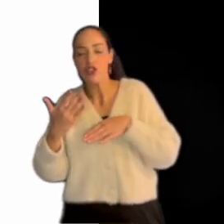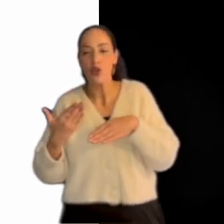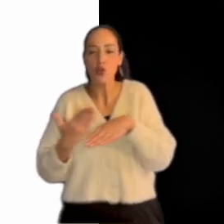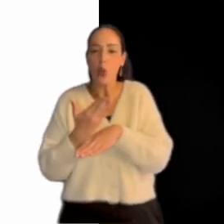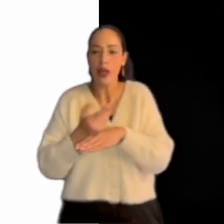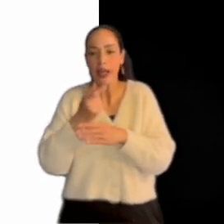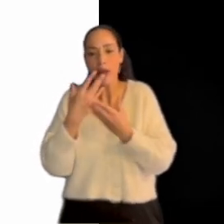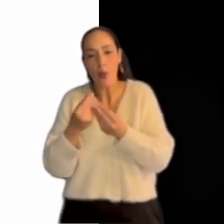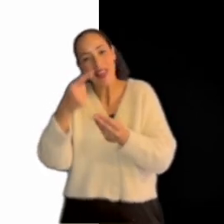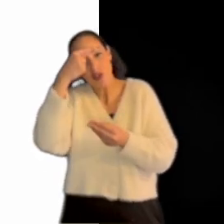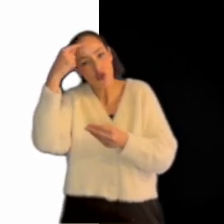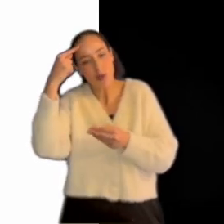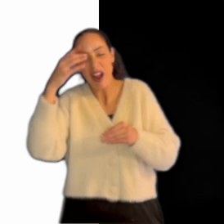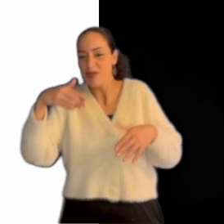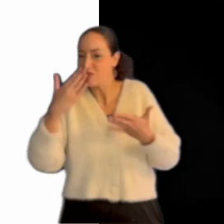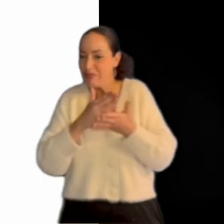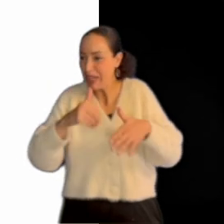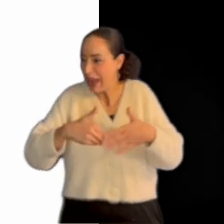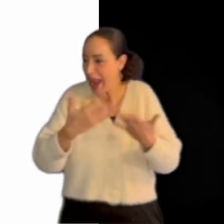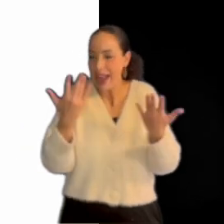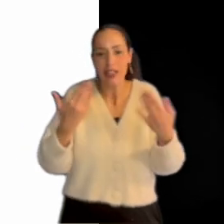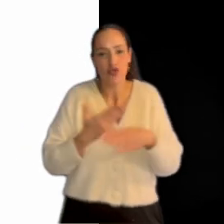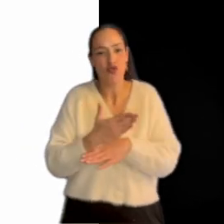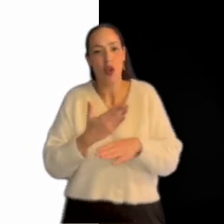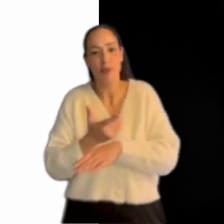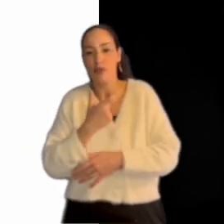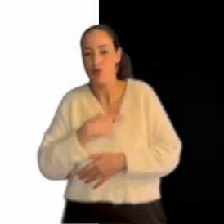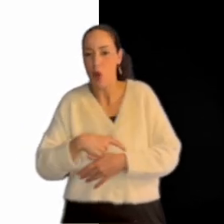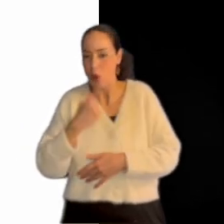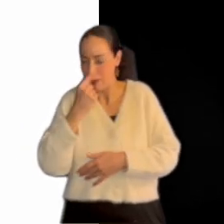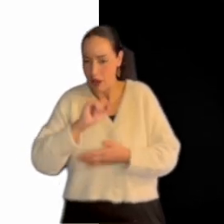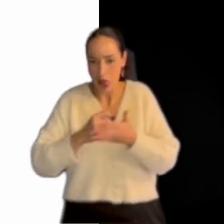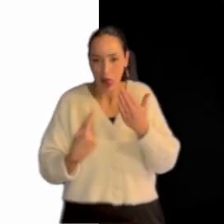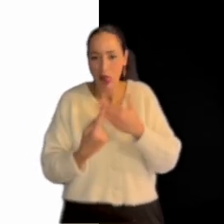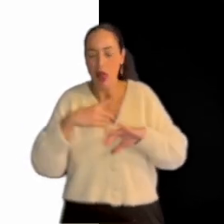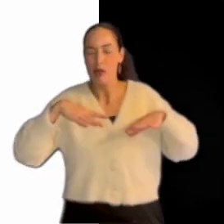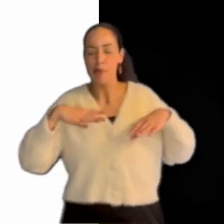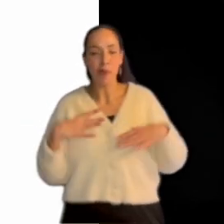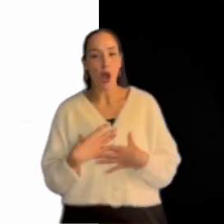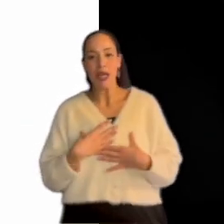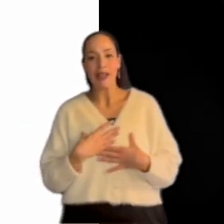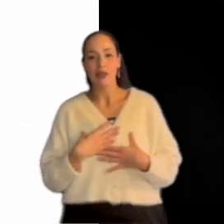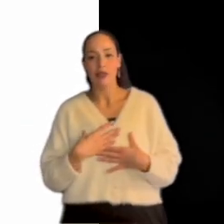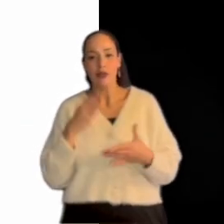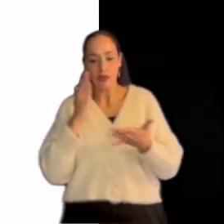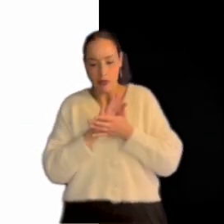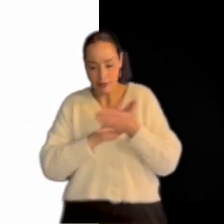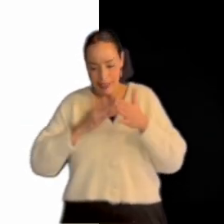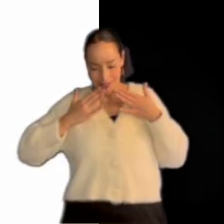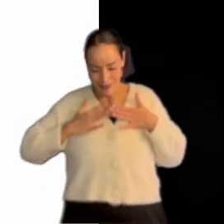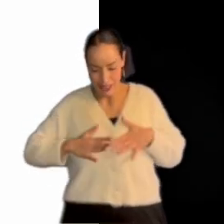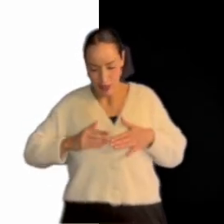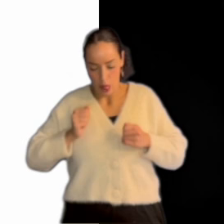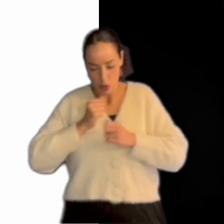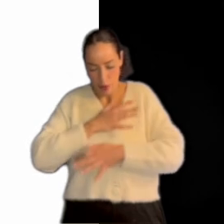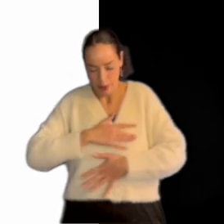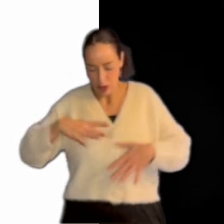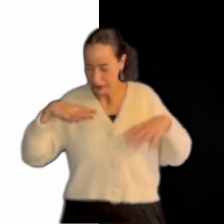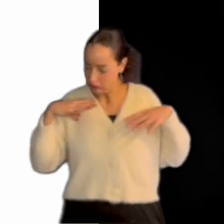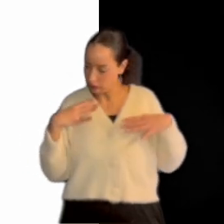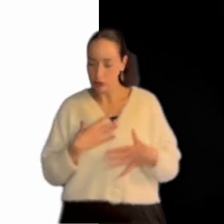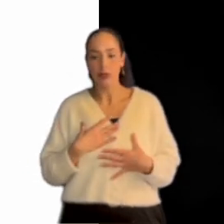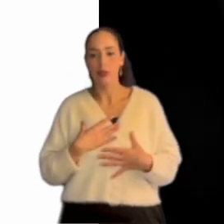can cause burnout. Defined as a state of physical and emotional exhaustion, more specifically it's characterised by diminished